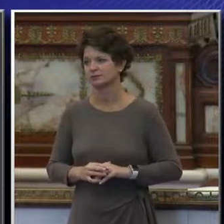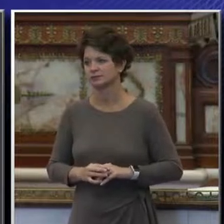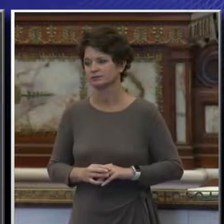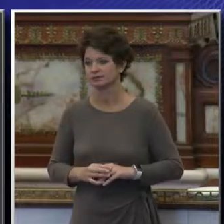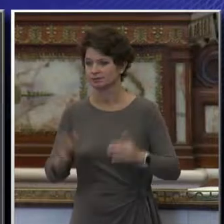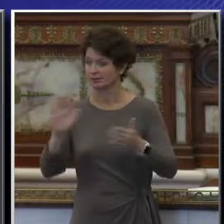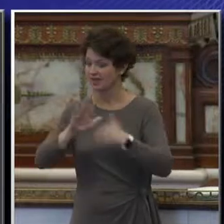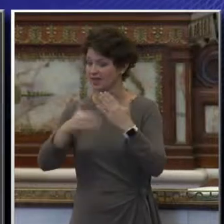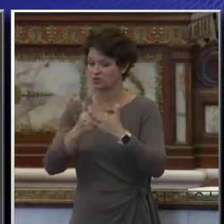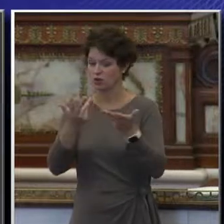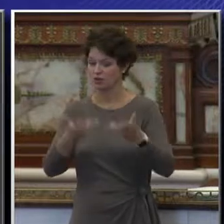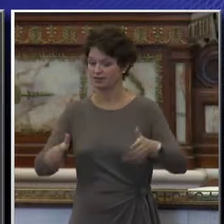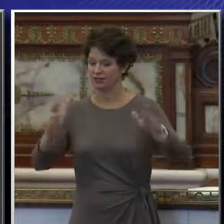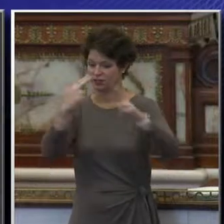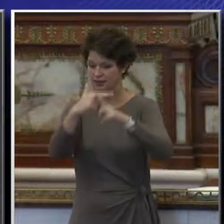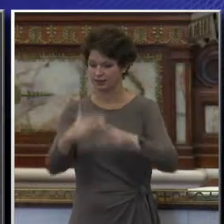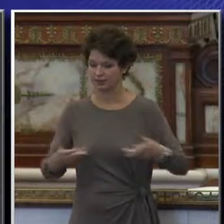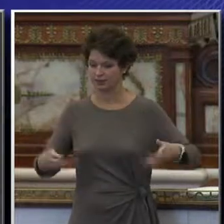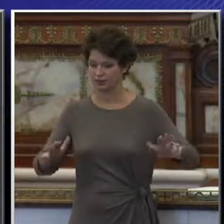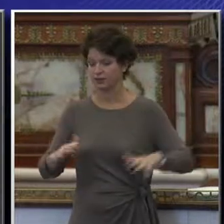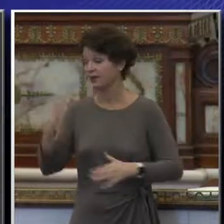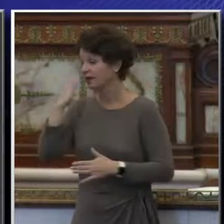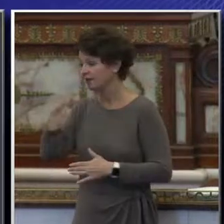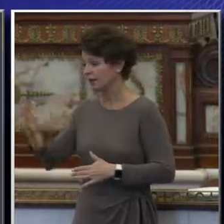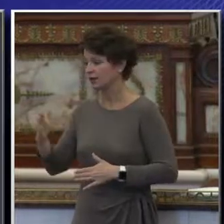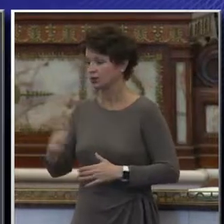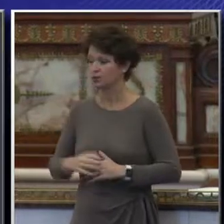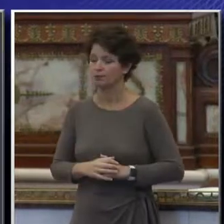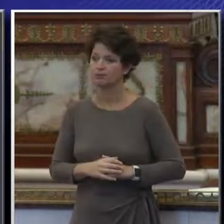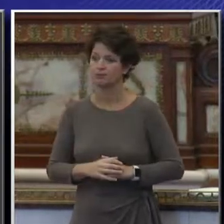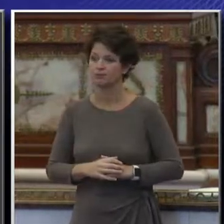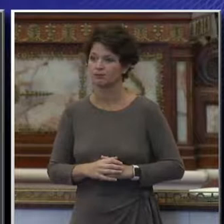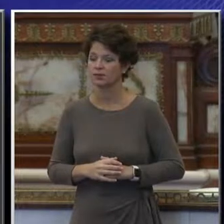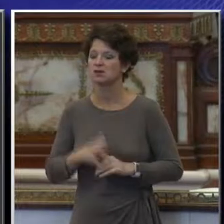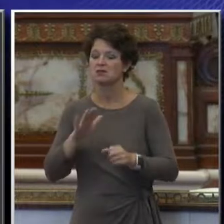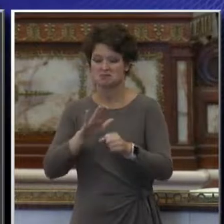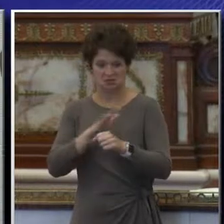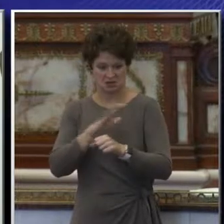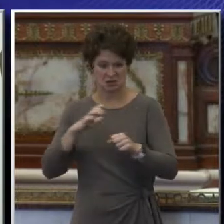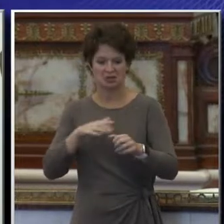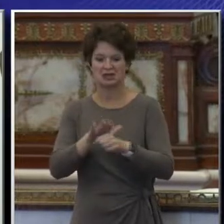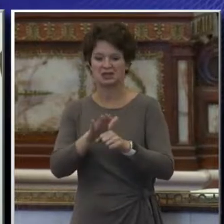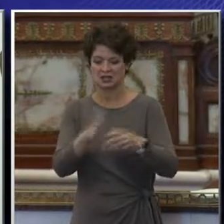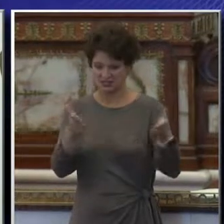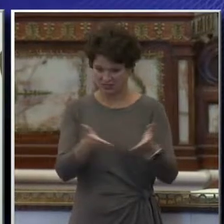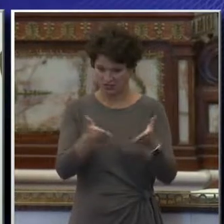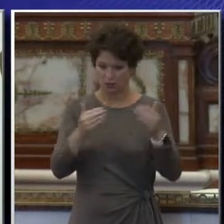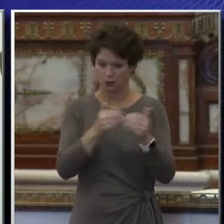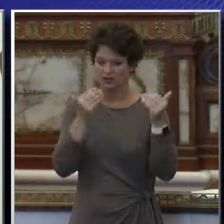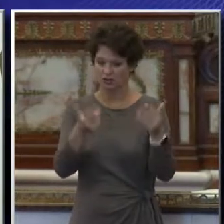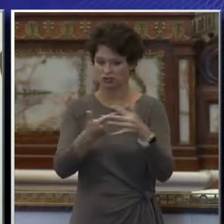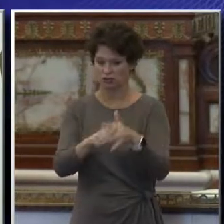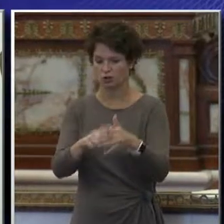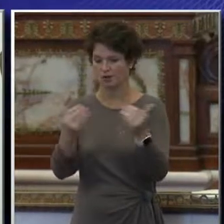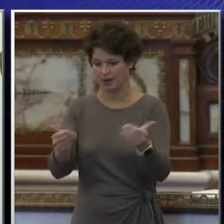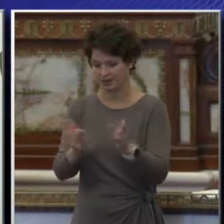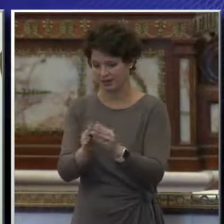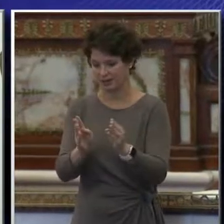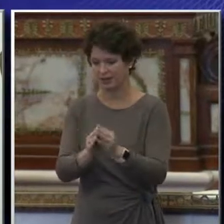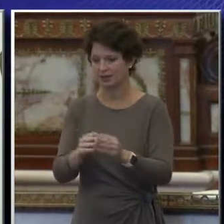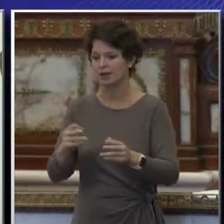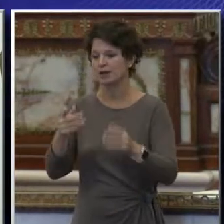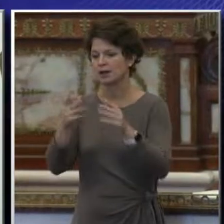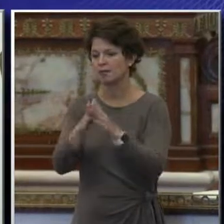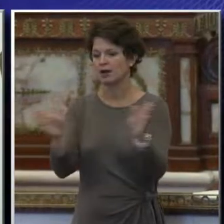That's everyone, Mr. Chair. Thank you, Mr. Iannuzzi. A quorum of the committee is present, and this hearing is now called to order. This is the